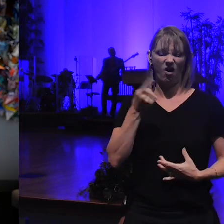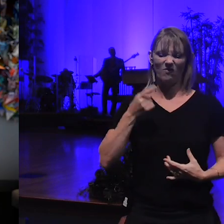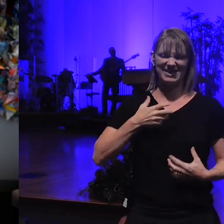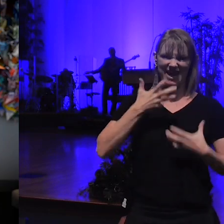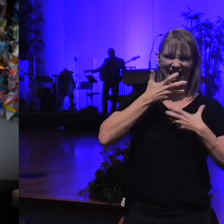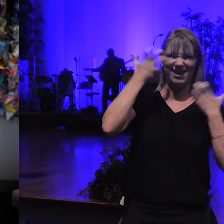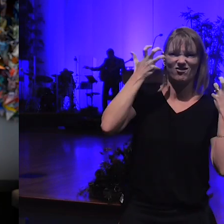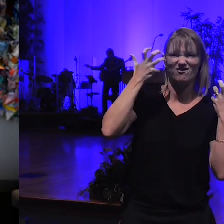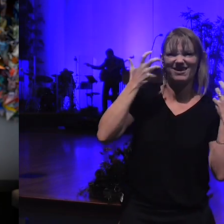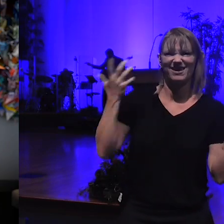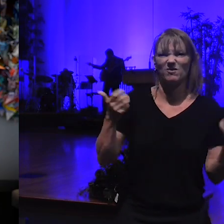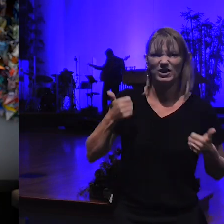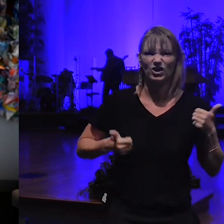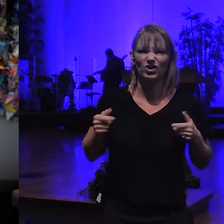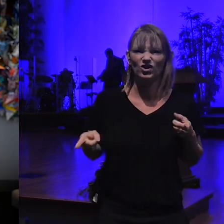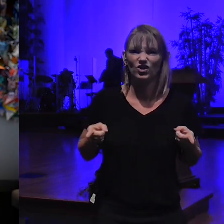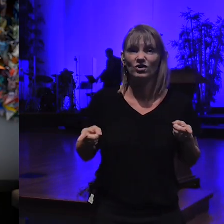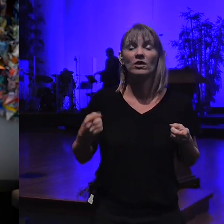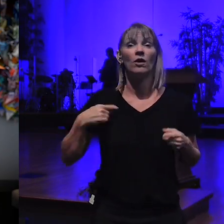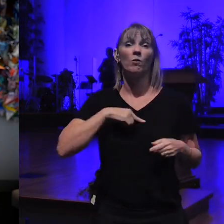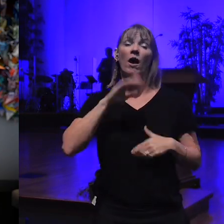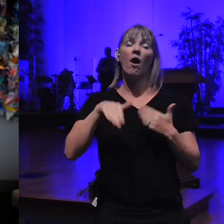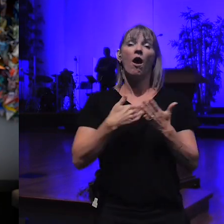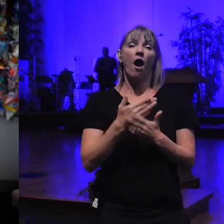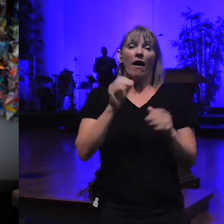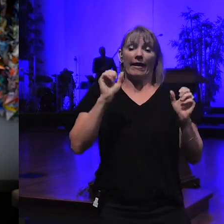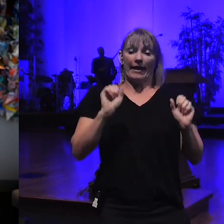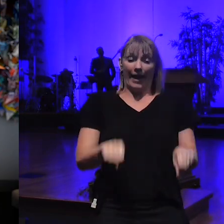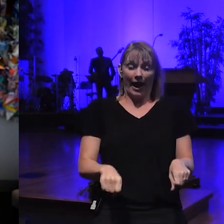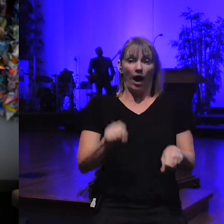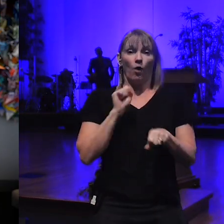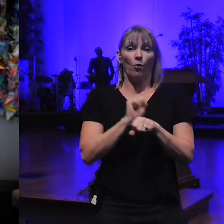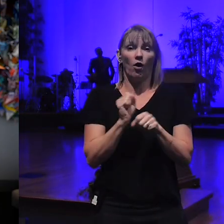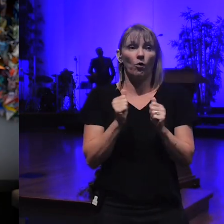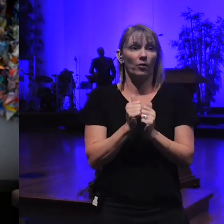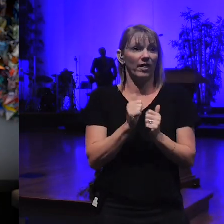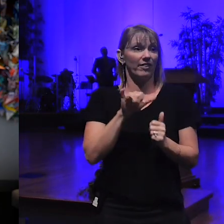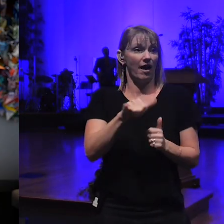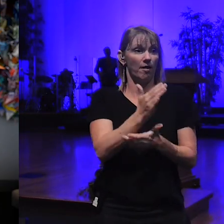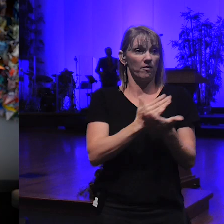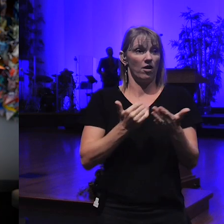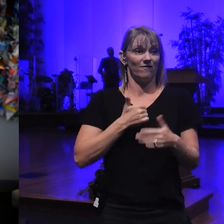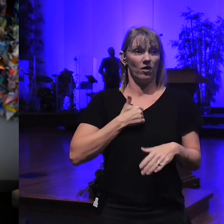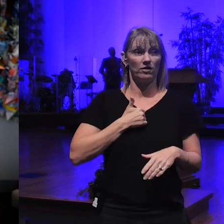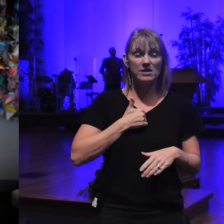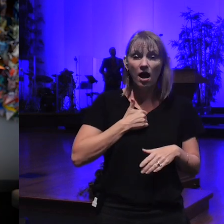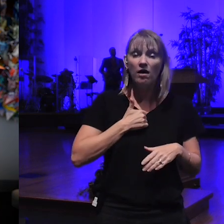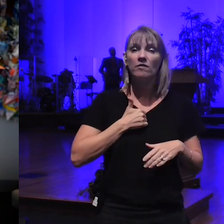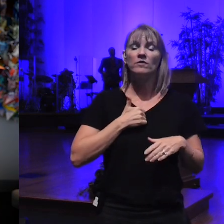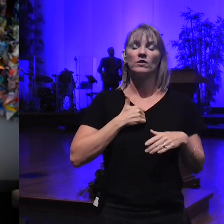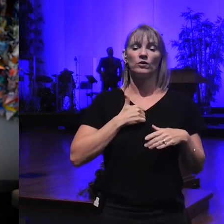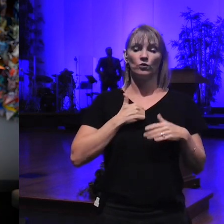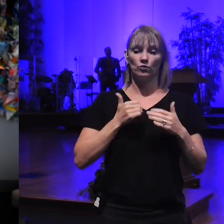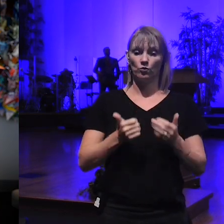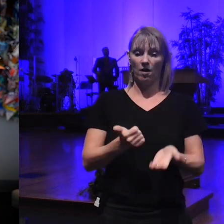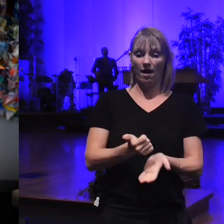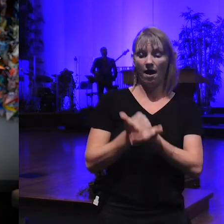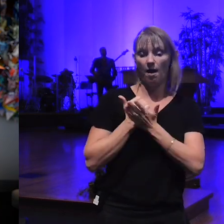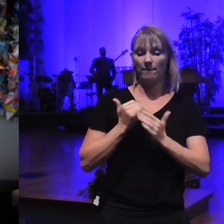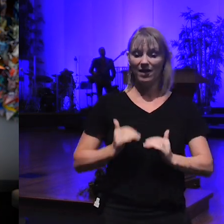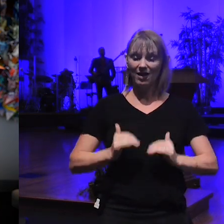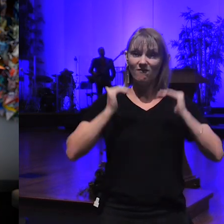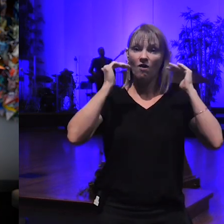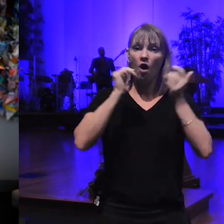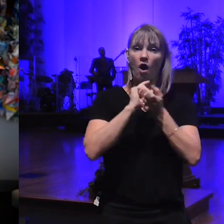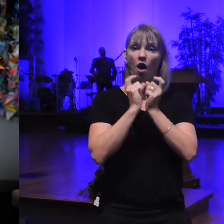time? Well, we can all work with this element of ourselves to evolve it and